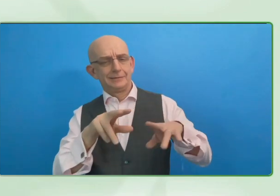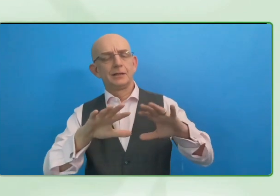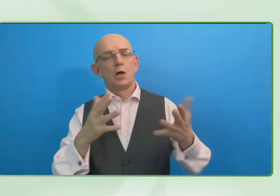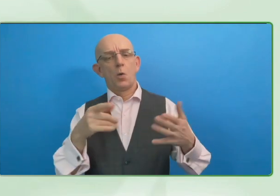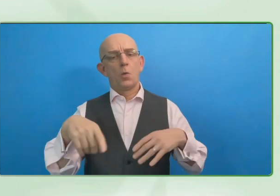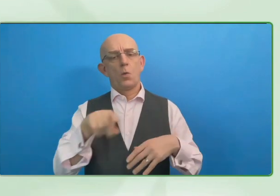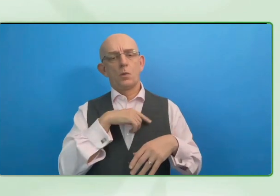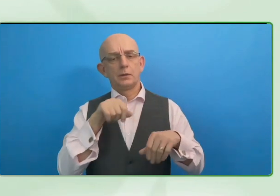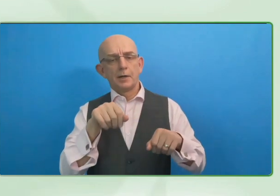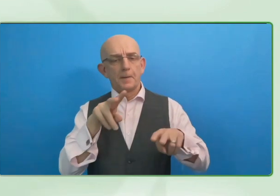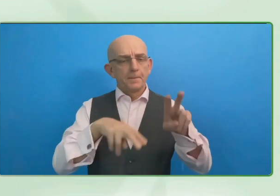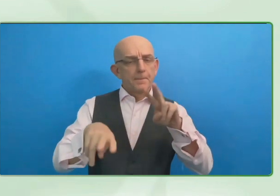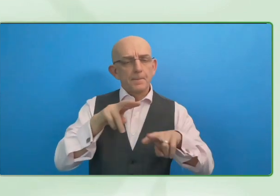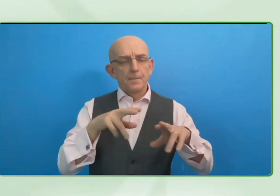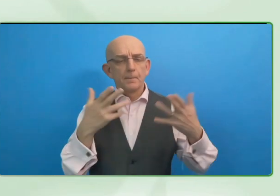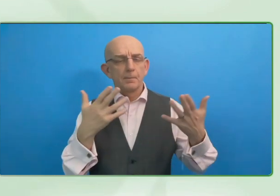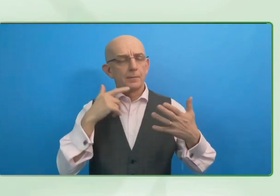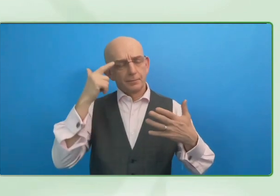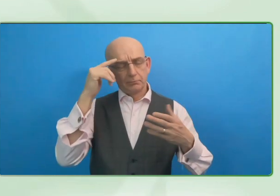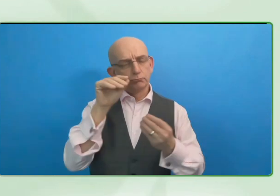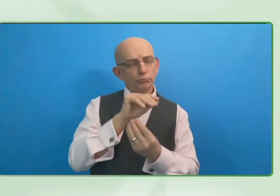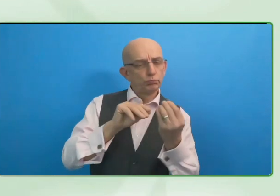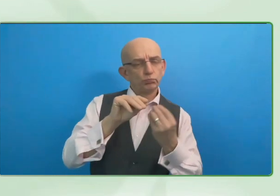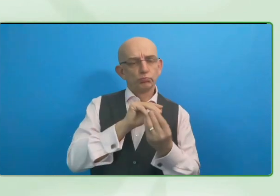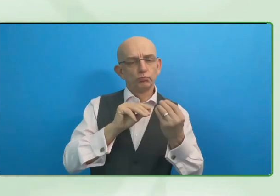modular way. So it's possible to turn on and turn